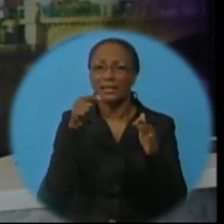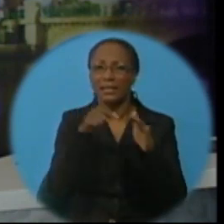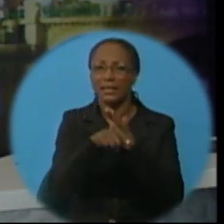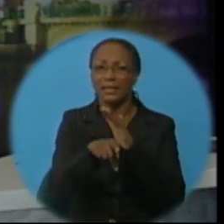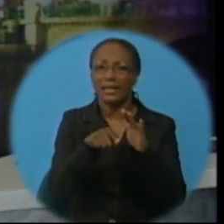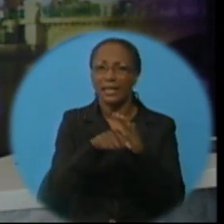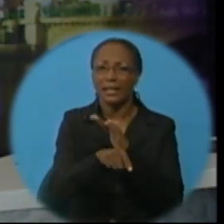to run off next Monday.